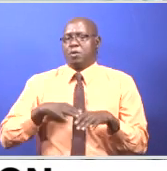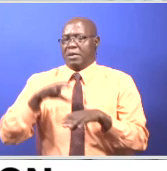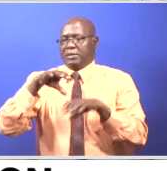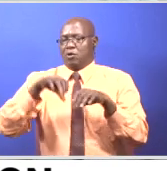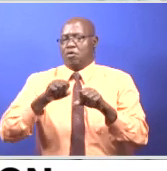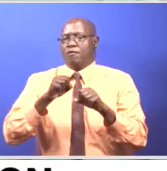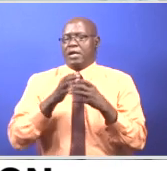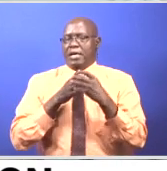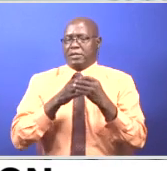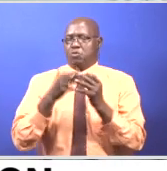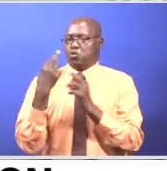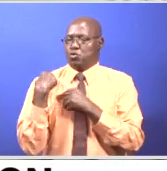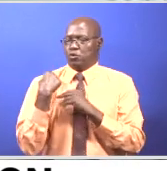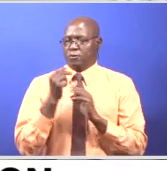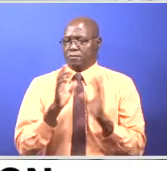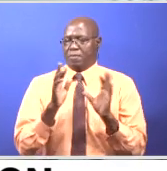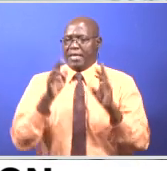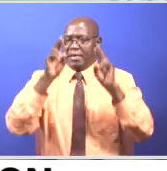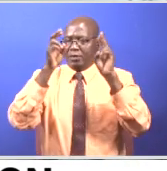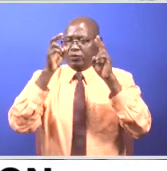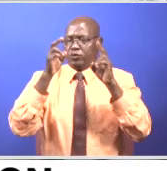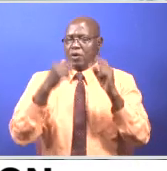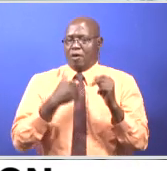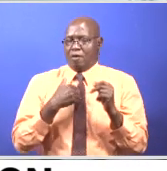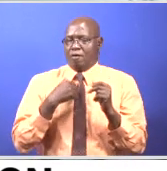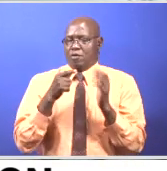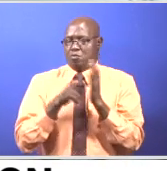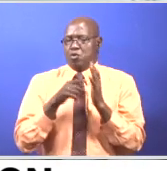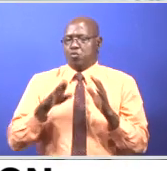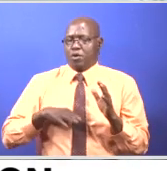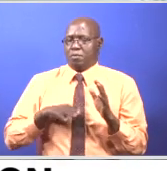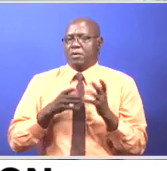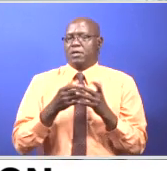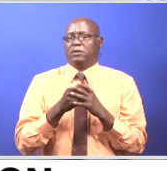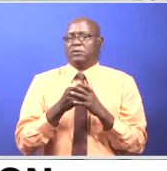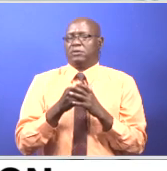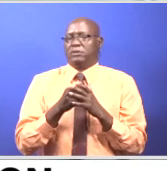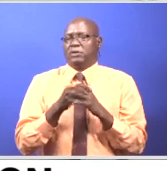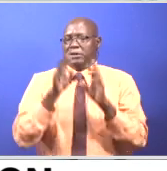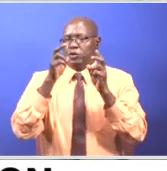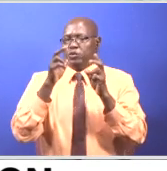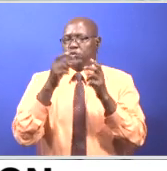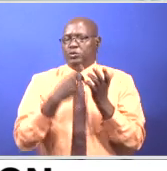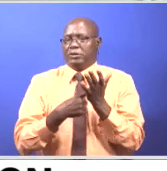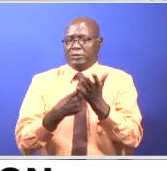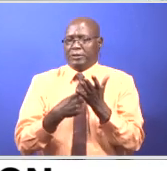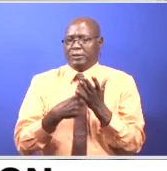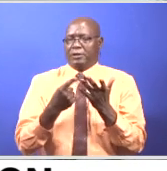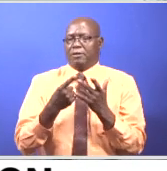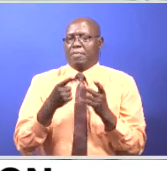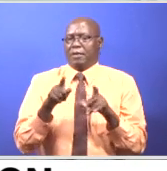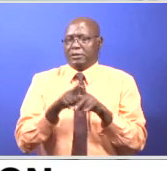And also there are issues that are associated to be women's issues are not discussed in conversations. Issues like